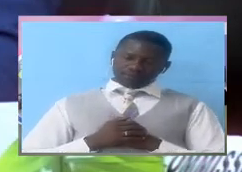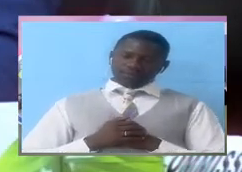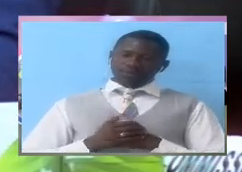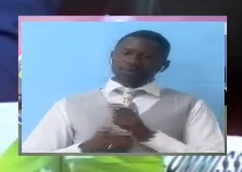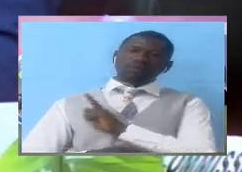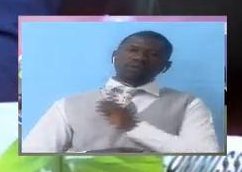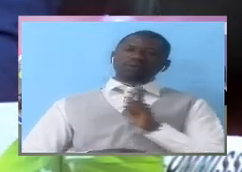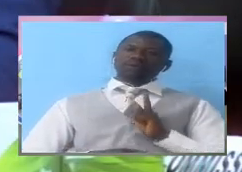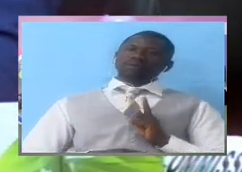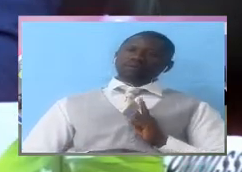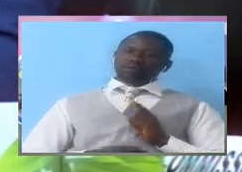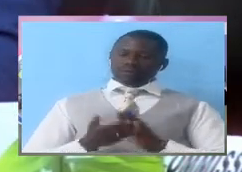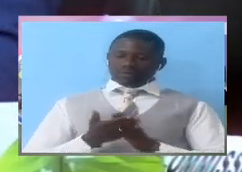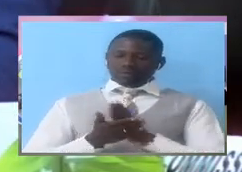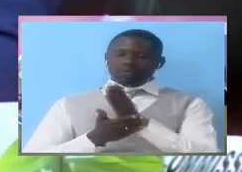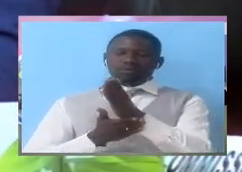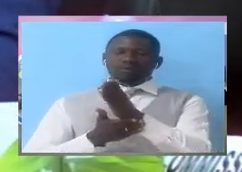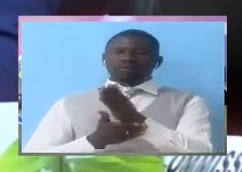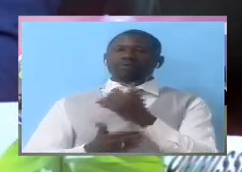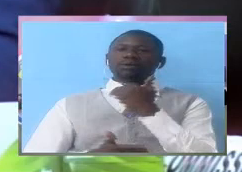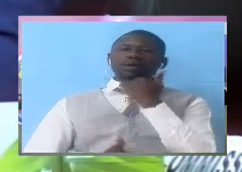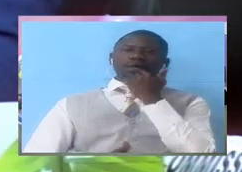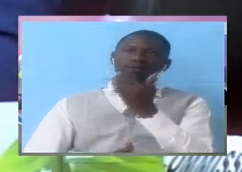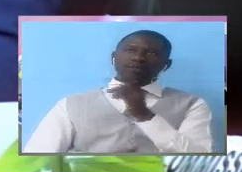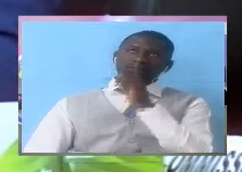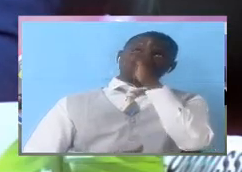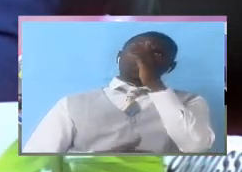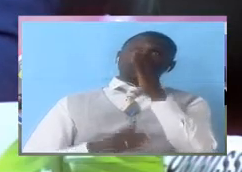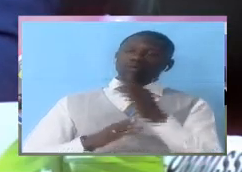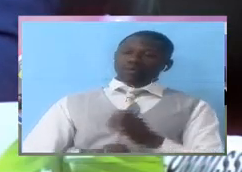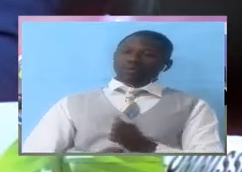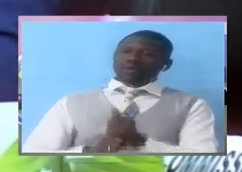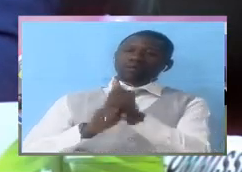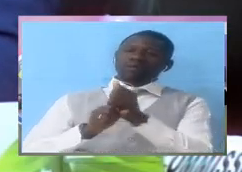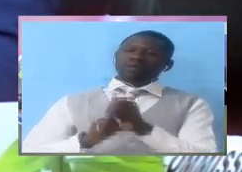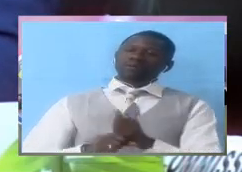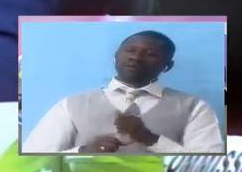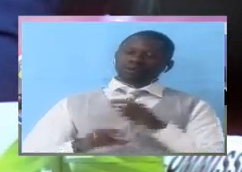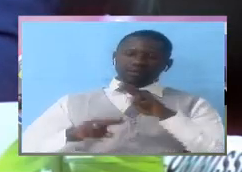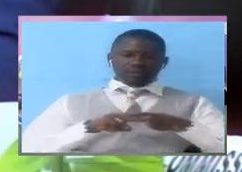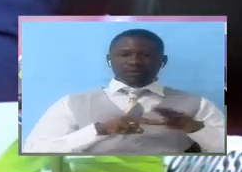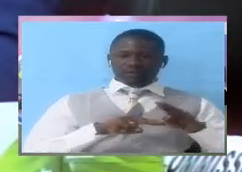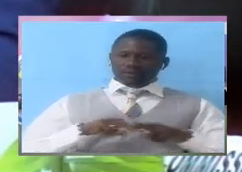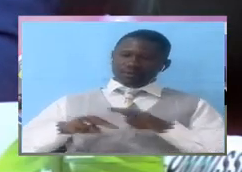We continue to ask that you guide the sitting of the TRRC,